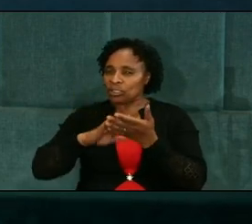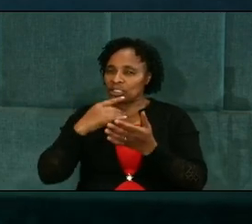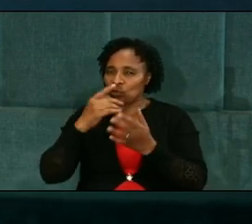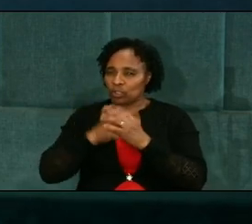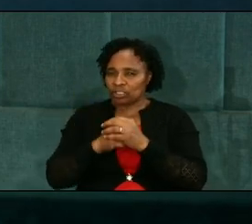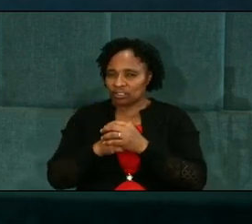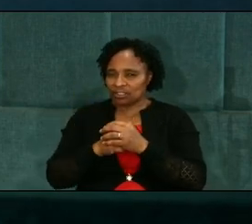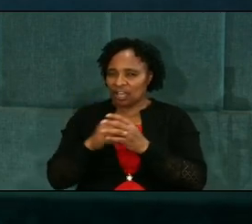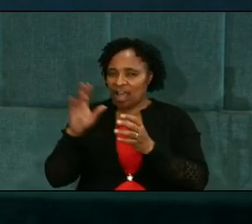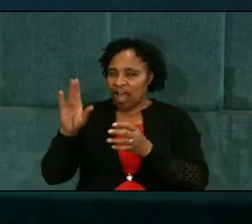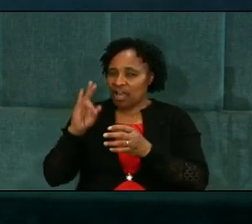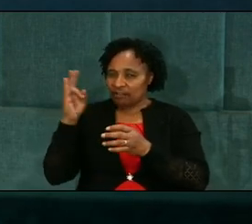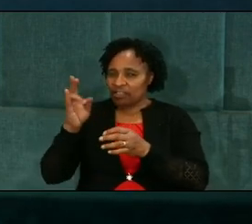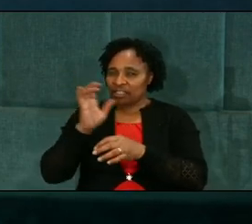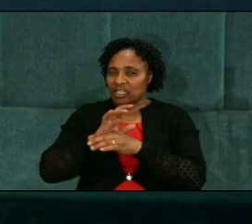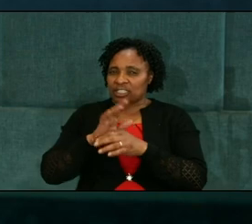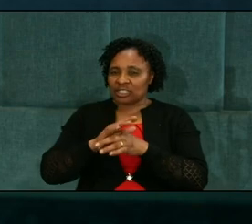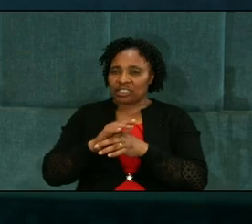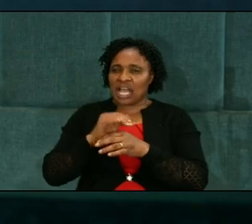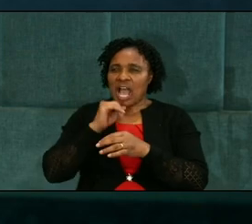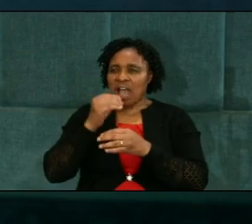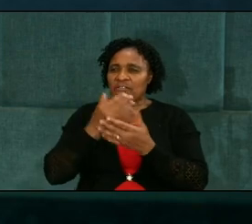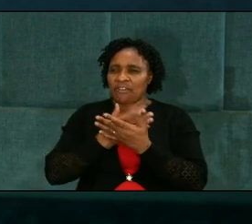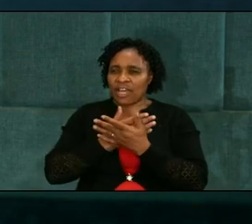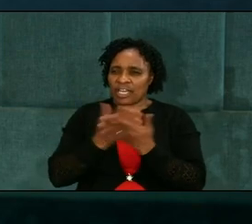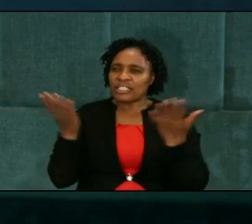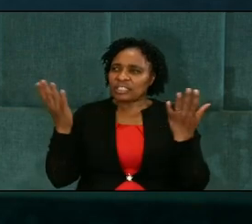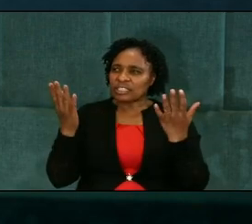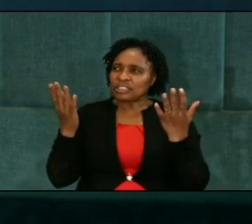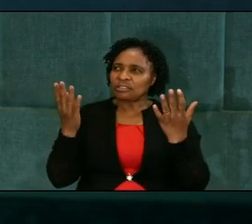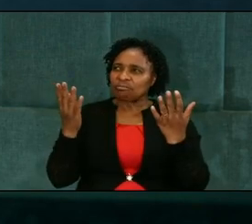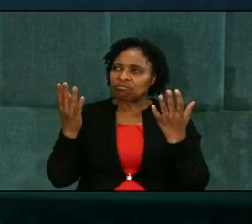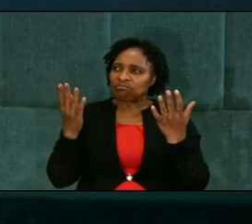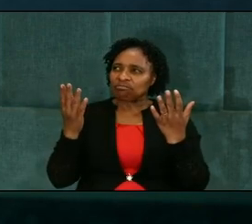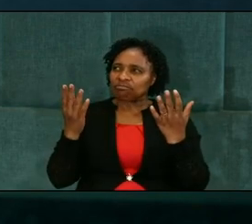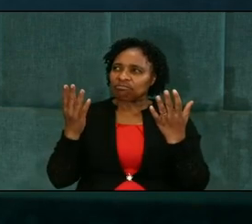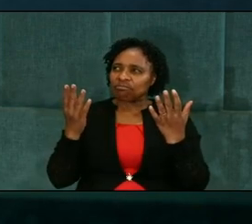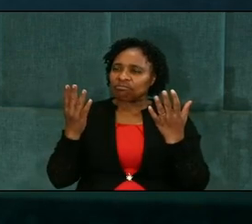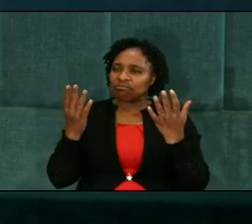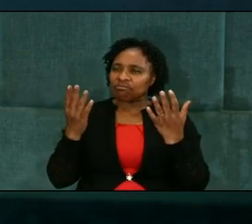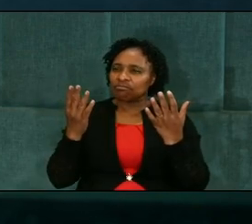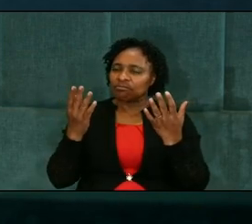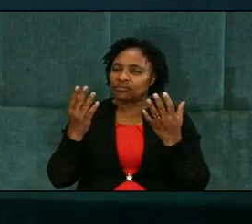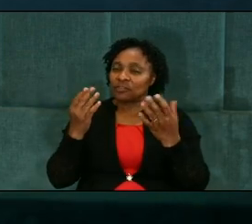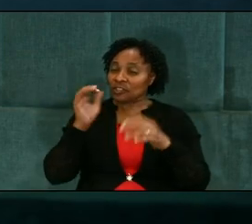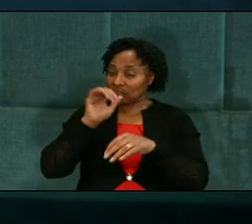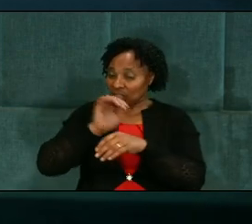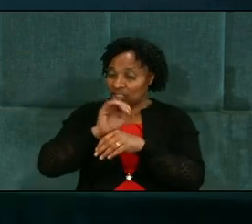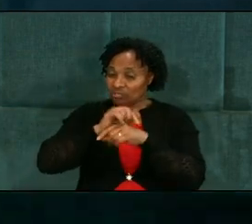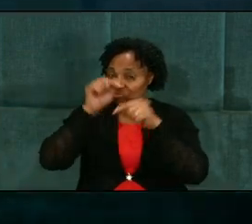The Seventh-day Adventist church, does it have anything to do with this Laodicean church that we just read about?